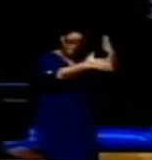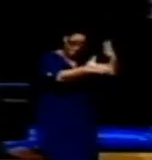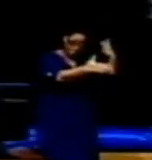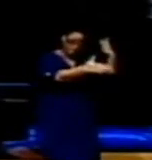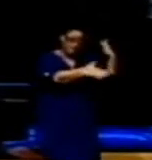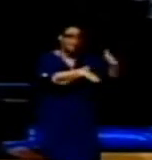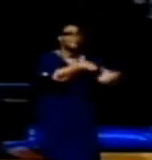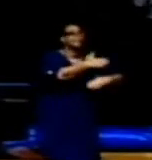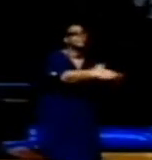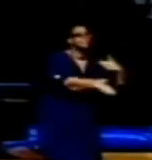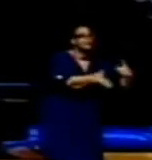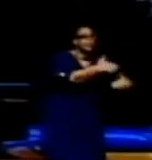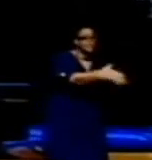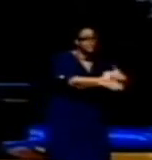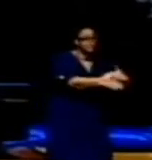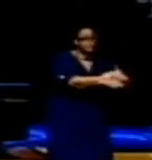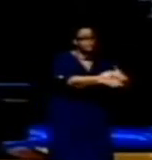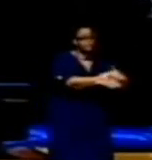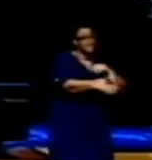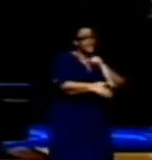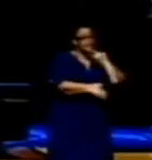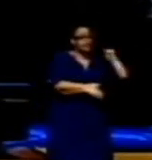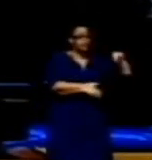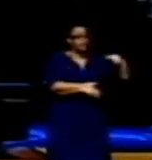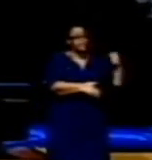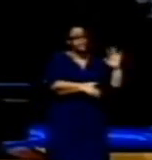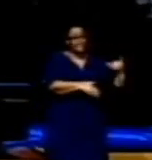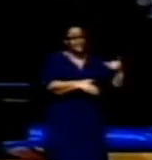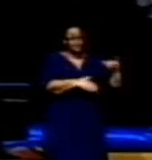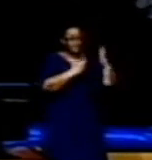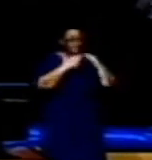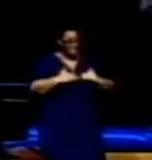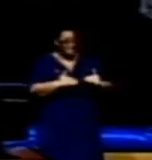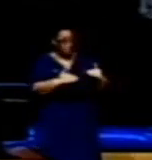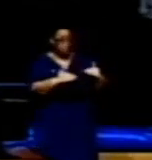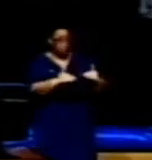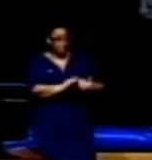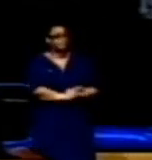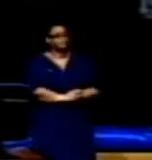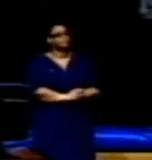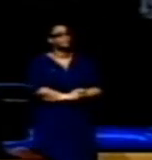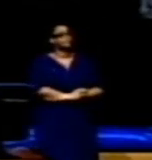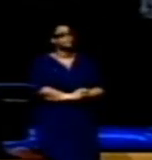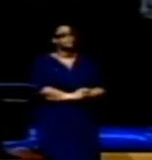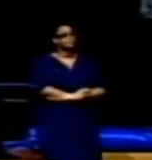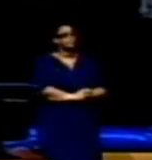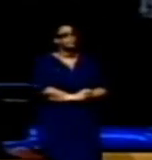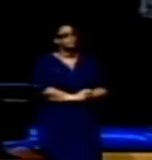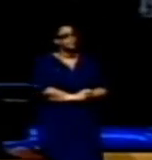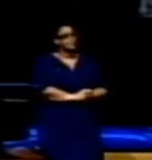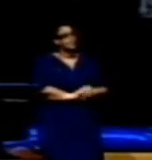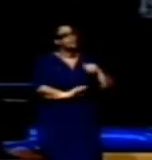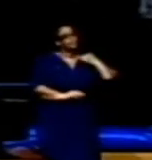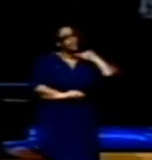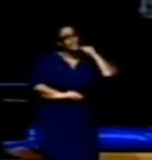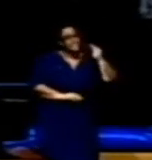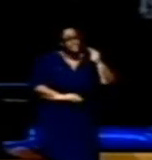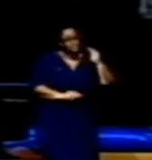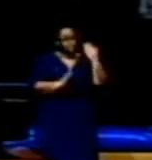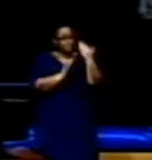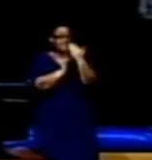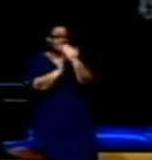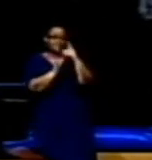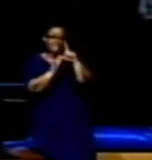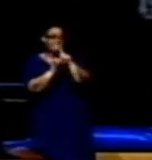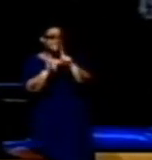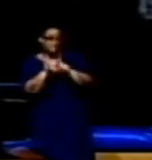next generation. Not only that, let's keep going. There's some good stuff here. For he issued his laws to Jacob. He gave